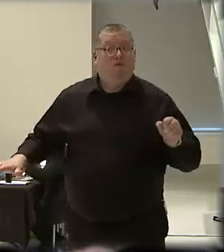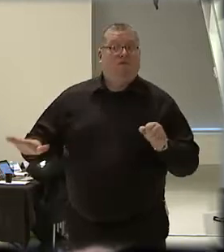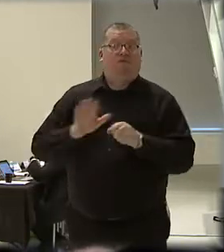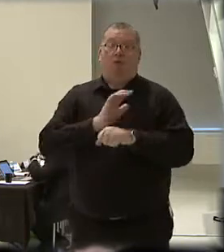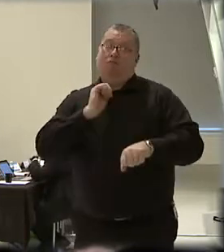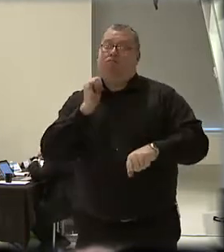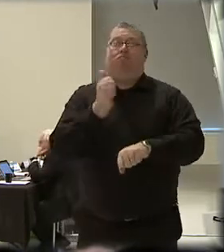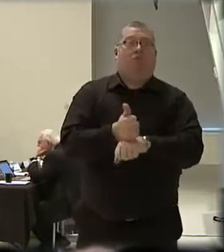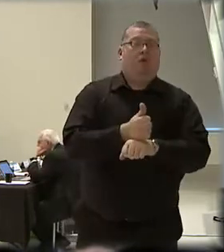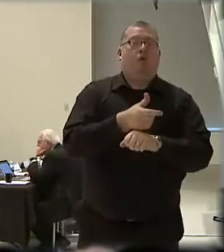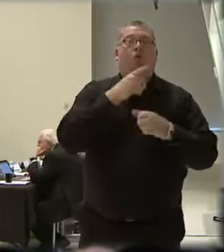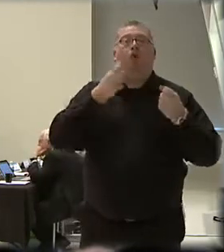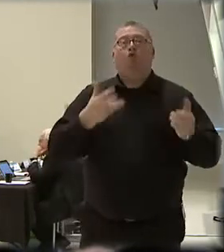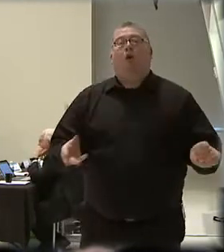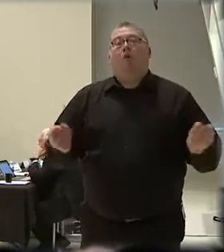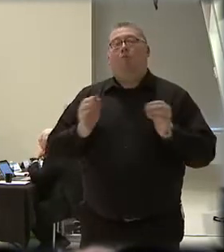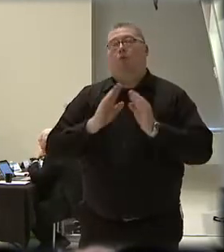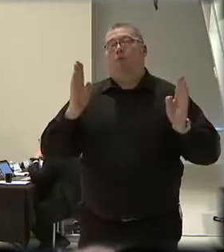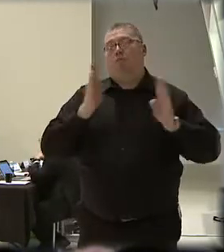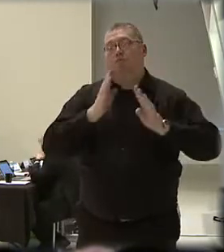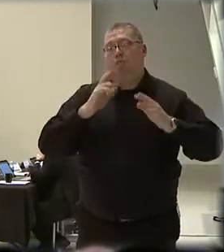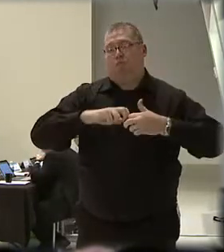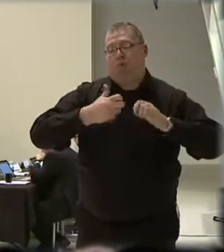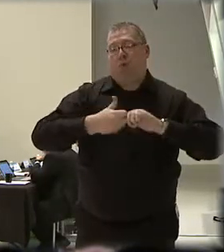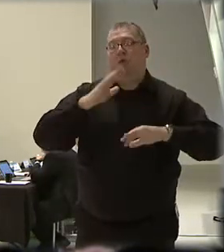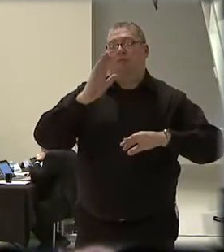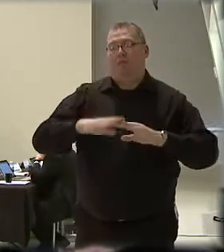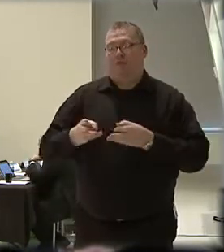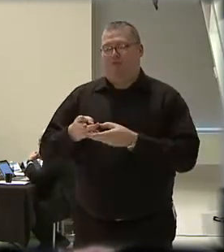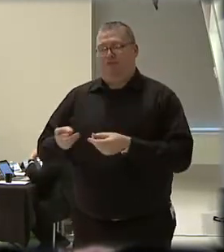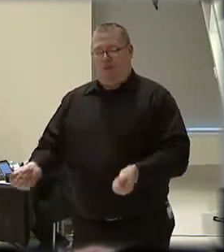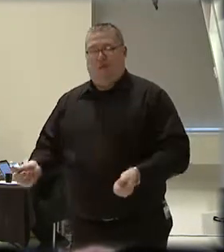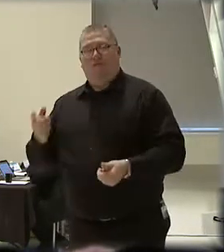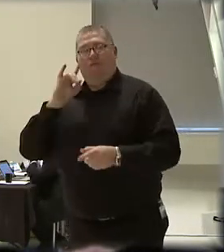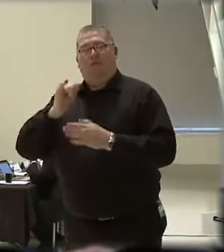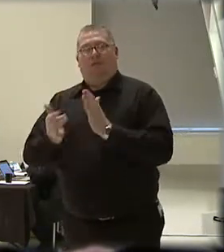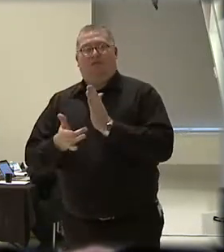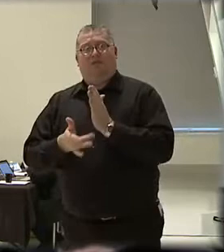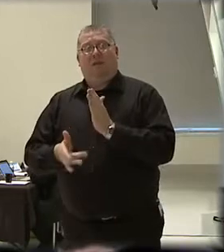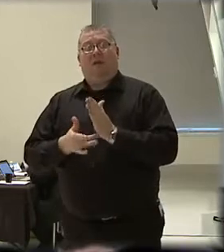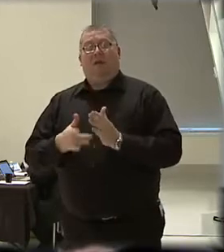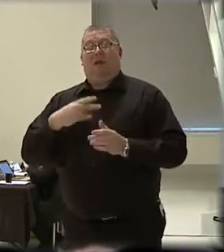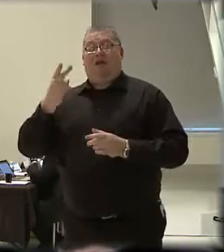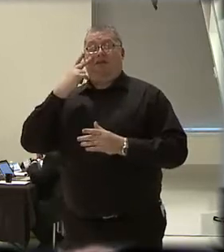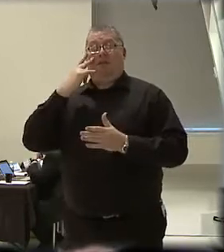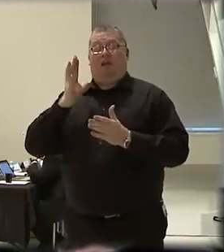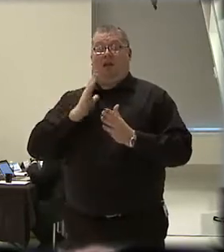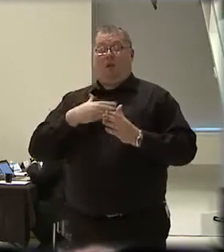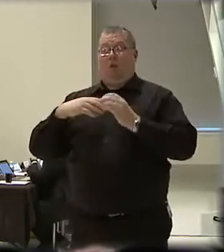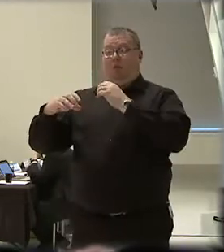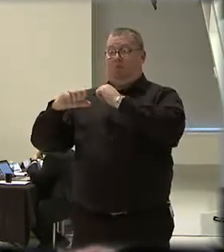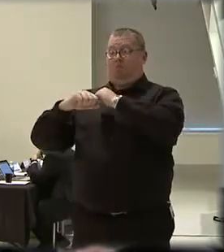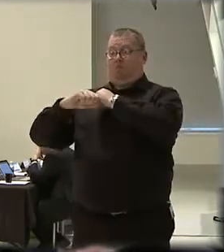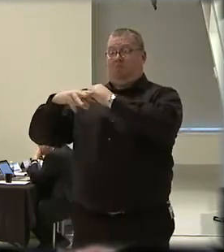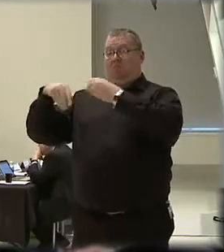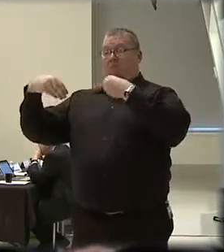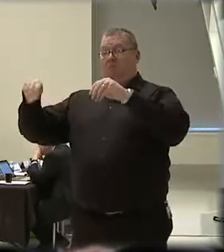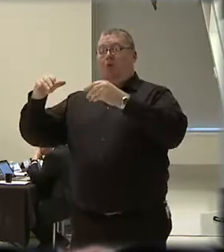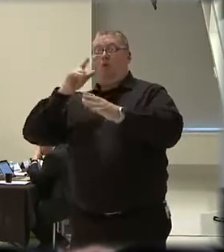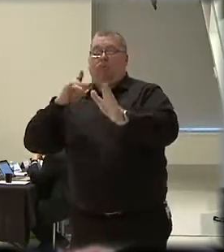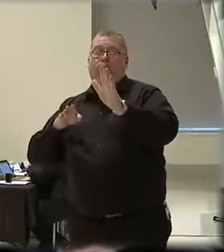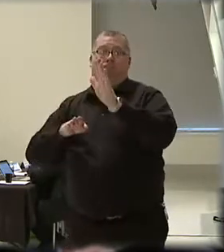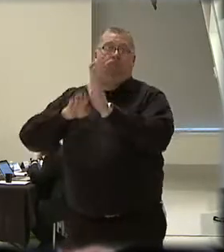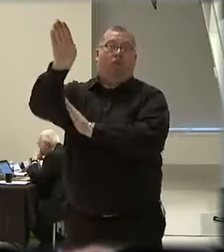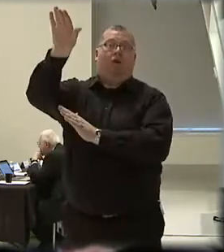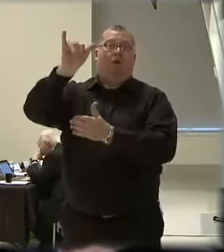are solved by the use of the technology. The marketplace, I believe, will drive development and use, and growth can be